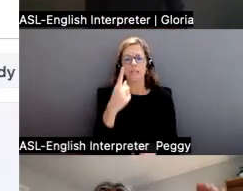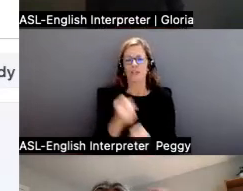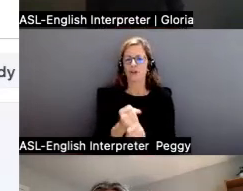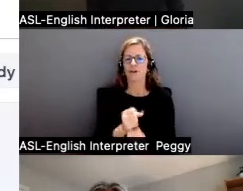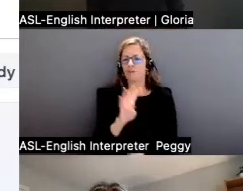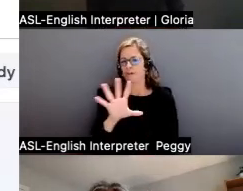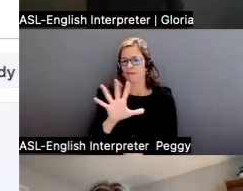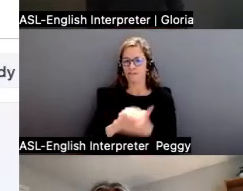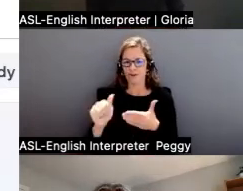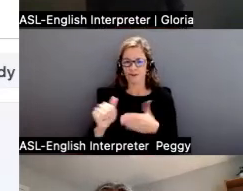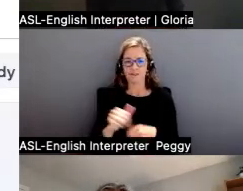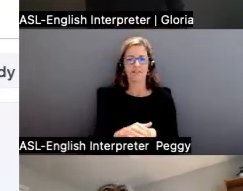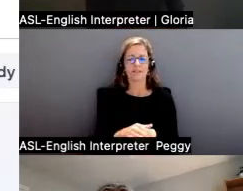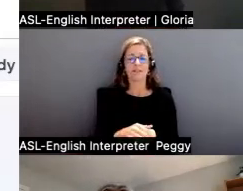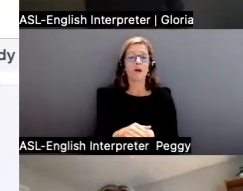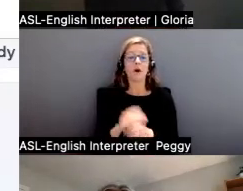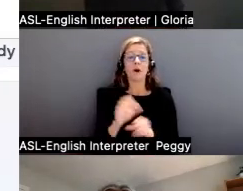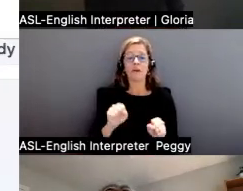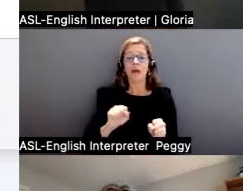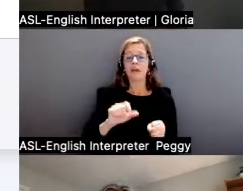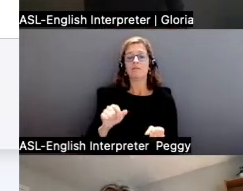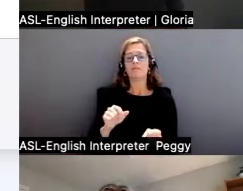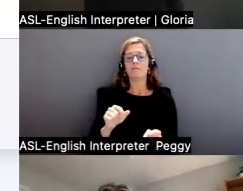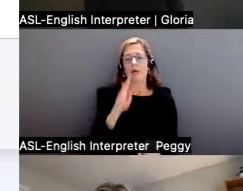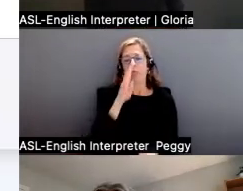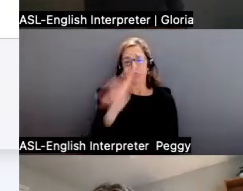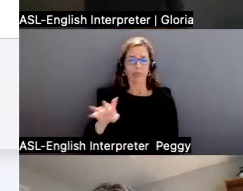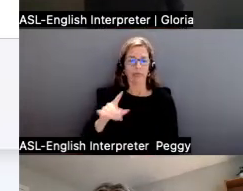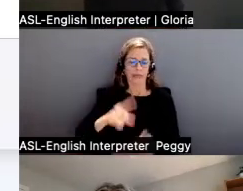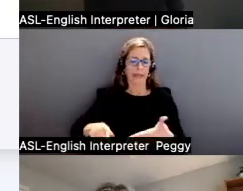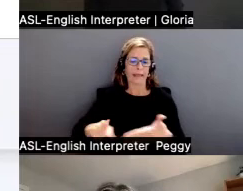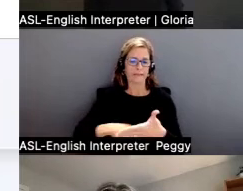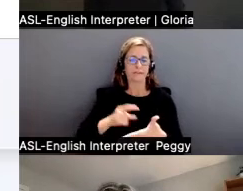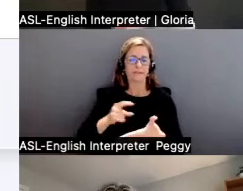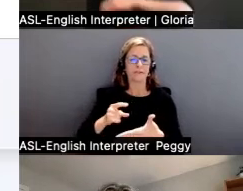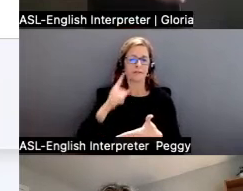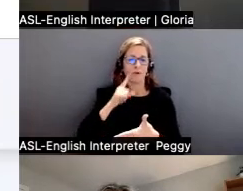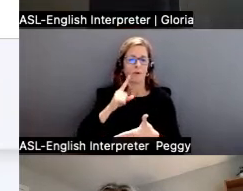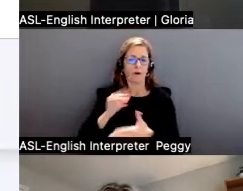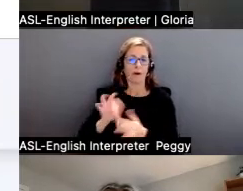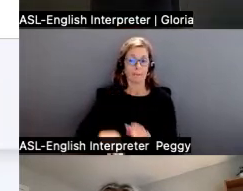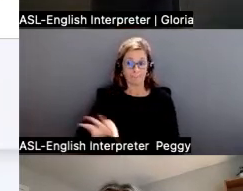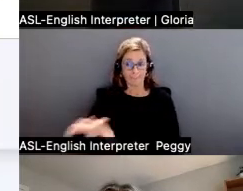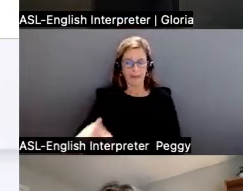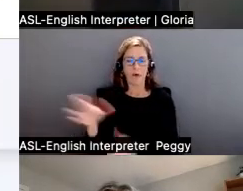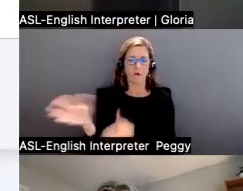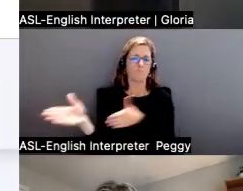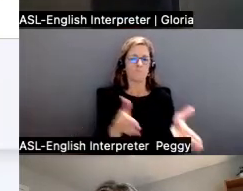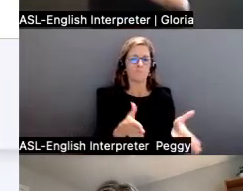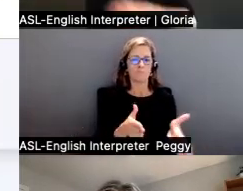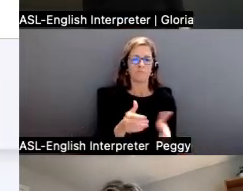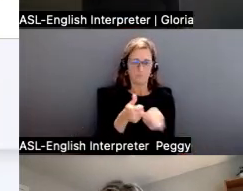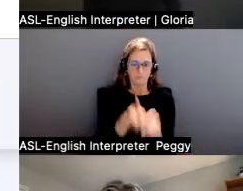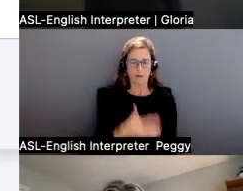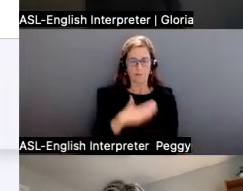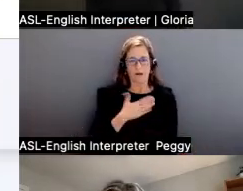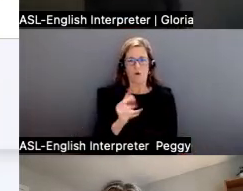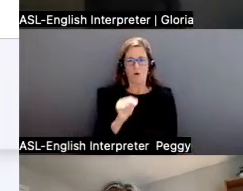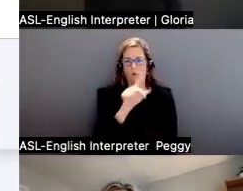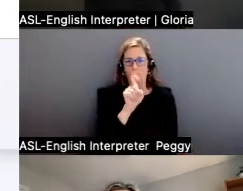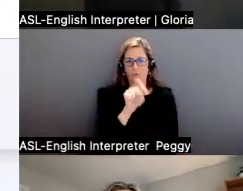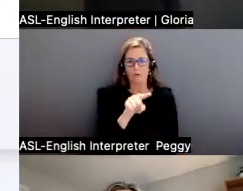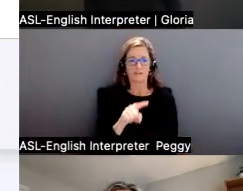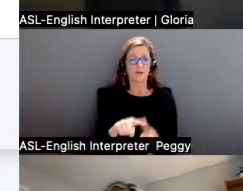upselling and go with the questions that you want to create from scratch. And when you create those questions, it's a very basic